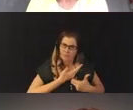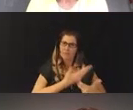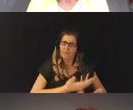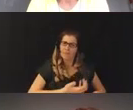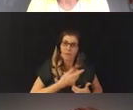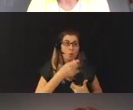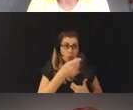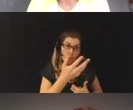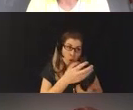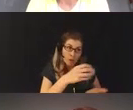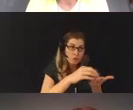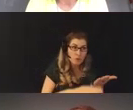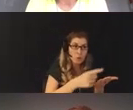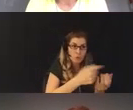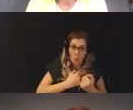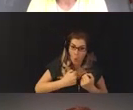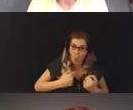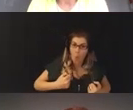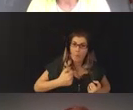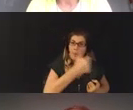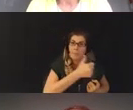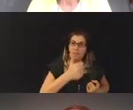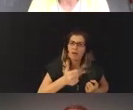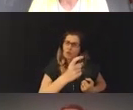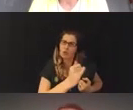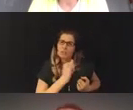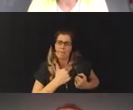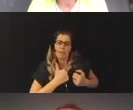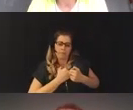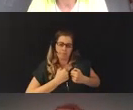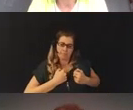every single day, and we owe it to them to do the same.